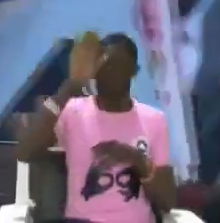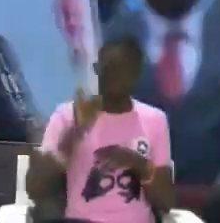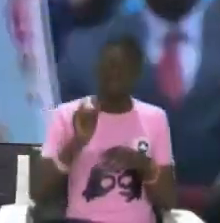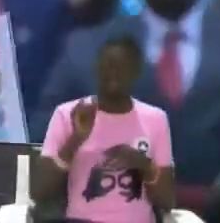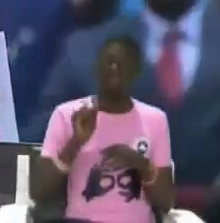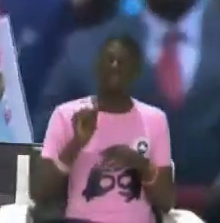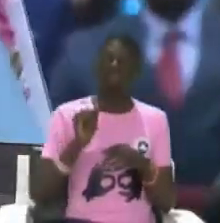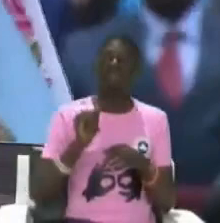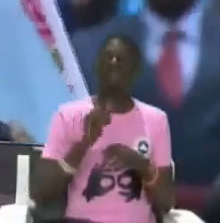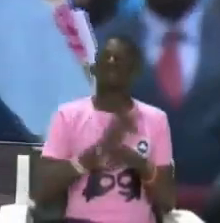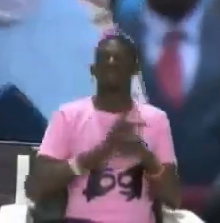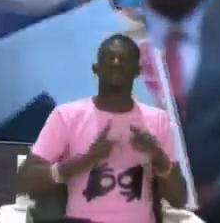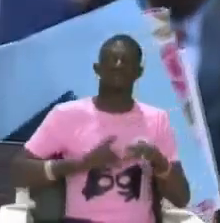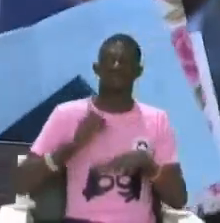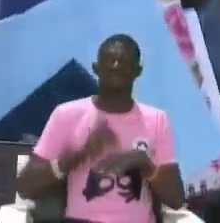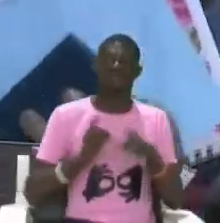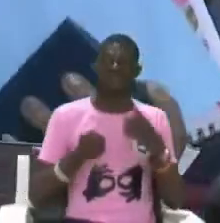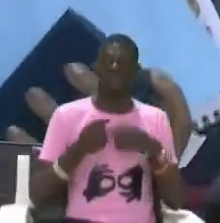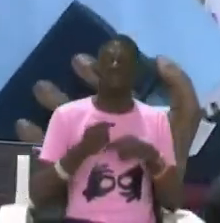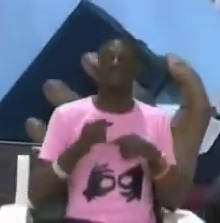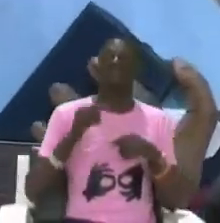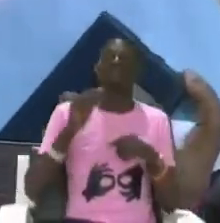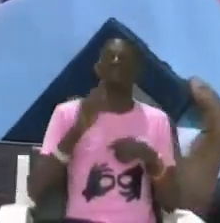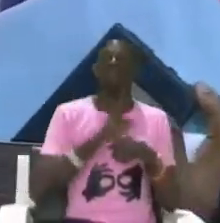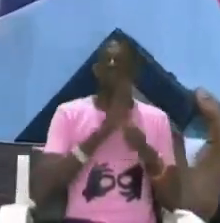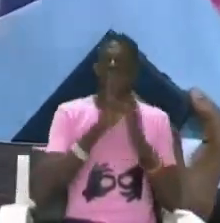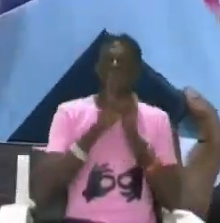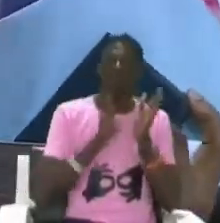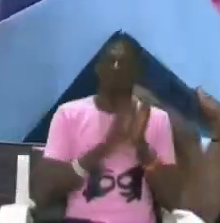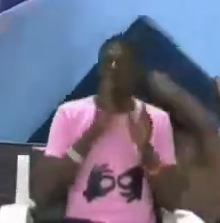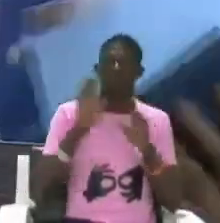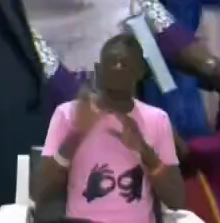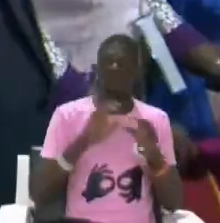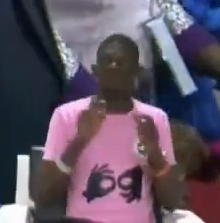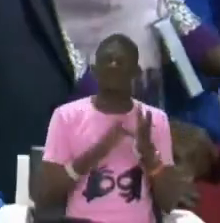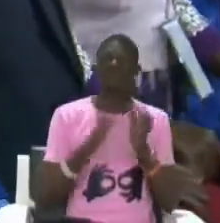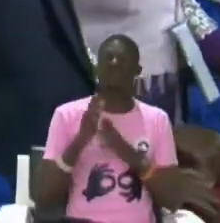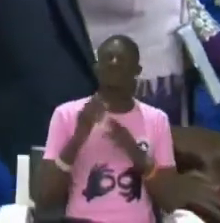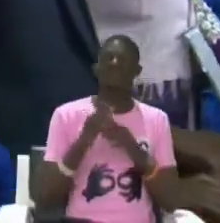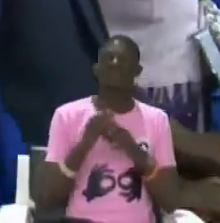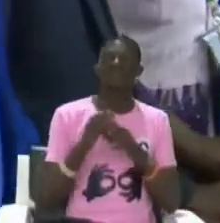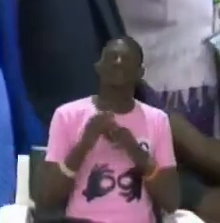kingdom come, thy will be done.